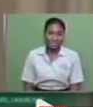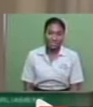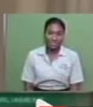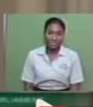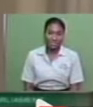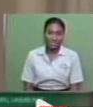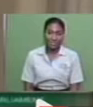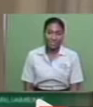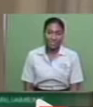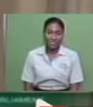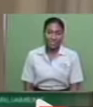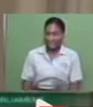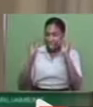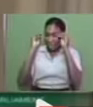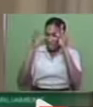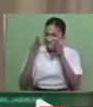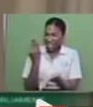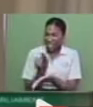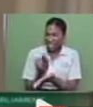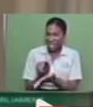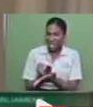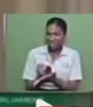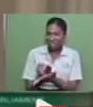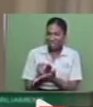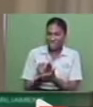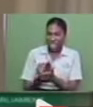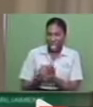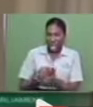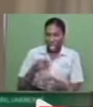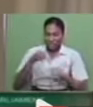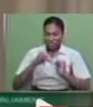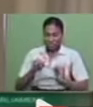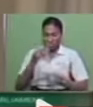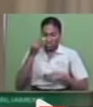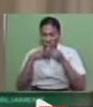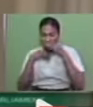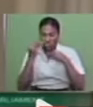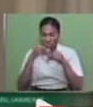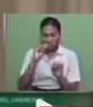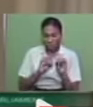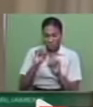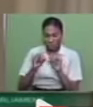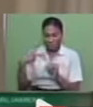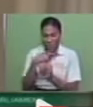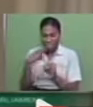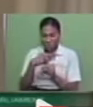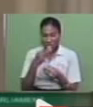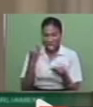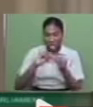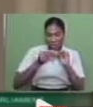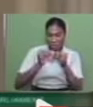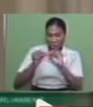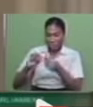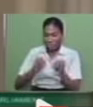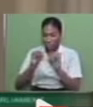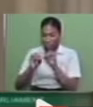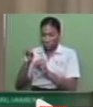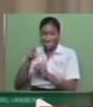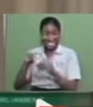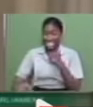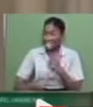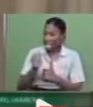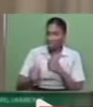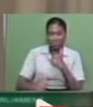The Minister of Finance continues to rush everything, even rushing our foreign reserves levels. This is dangerous and